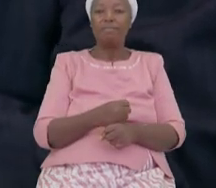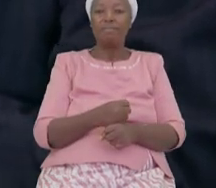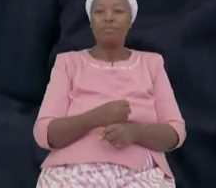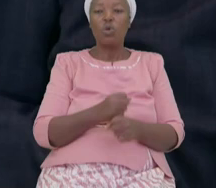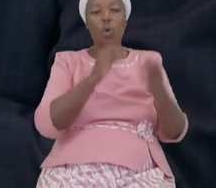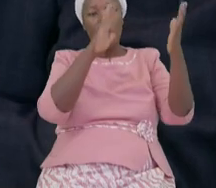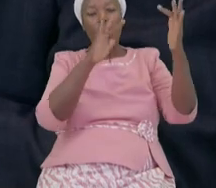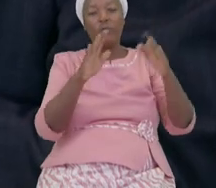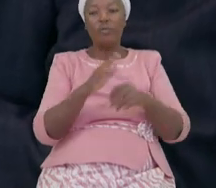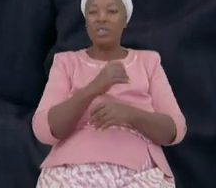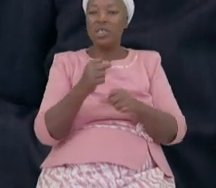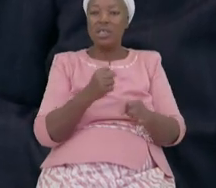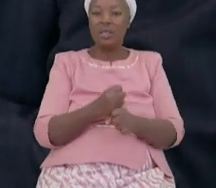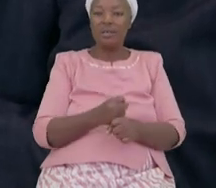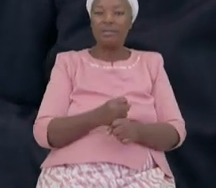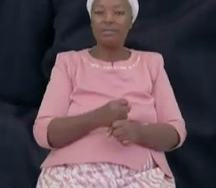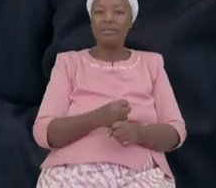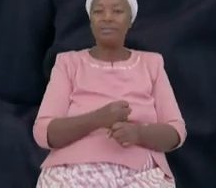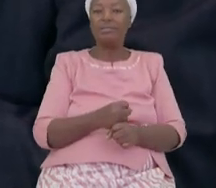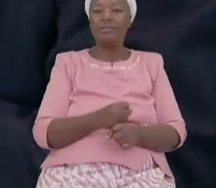hopeful year,